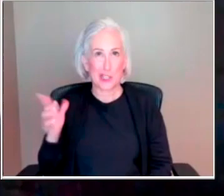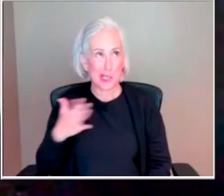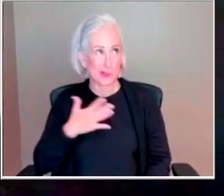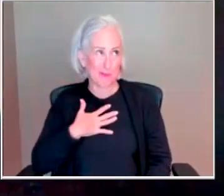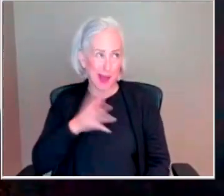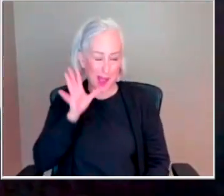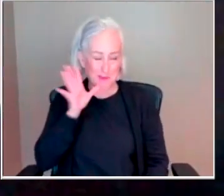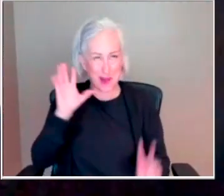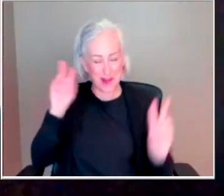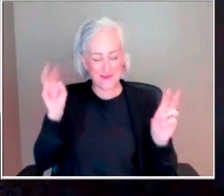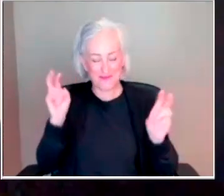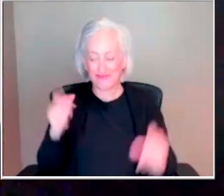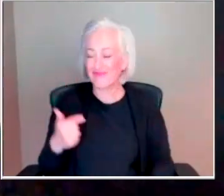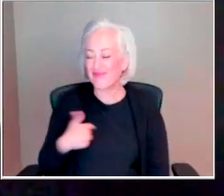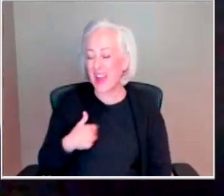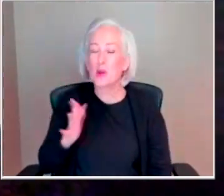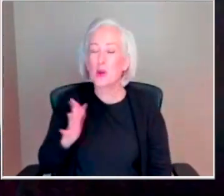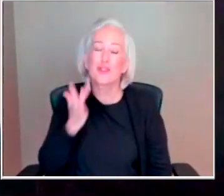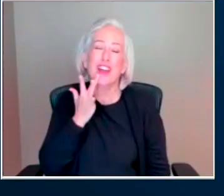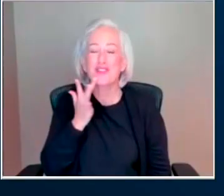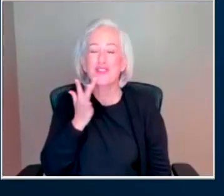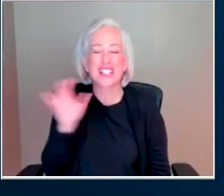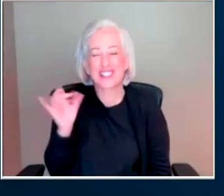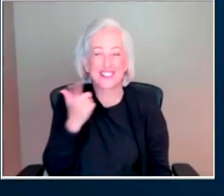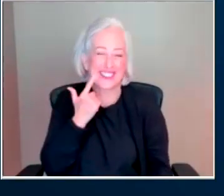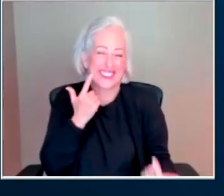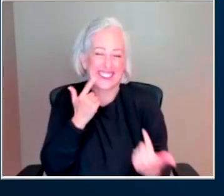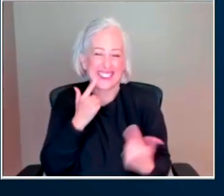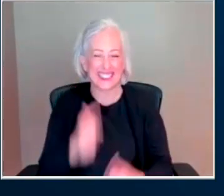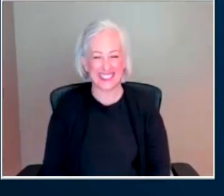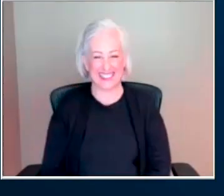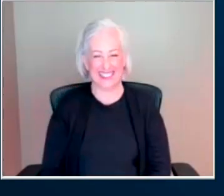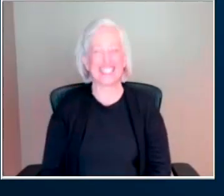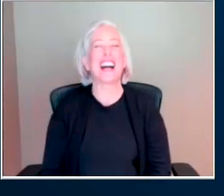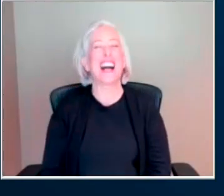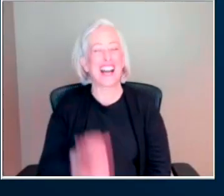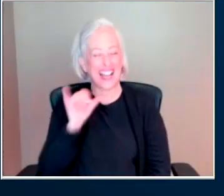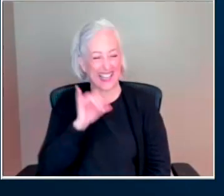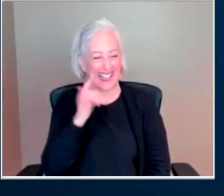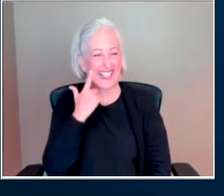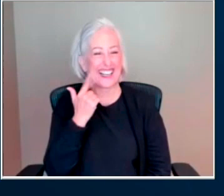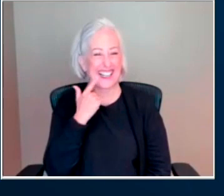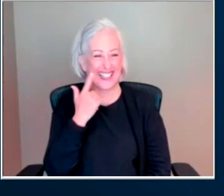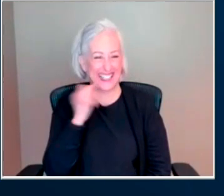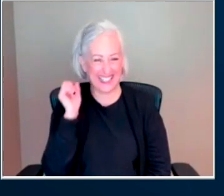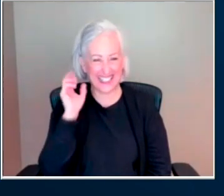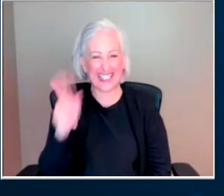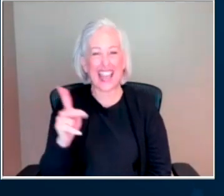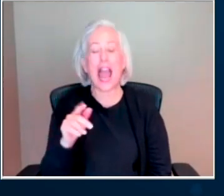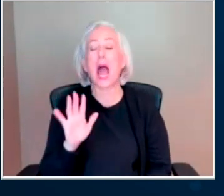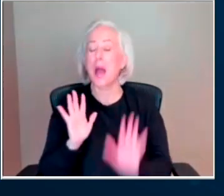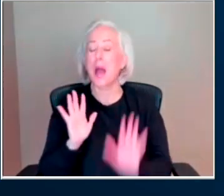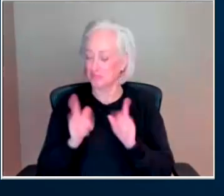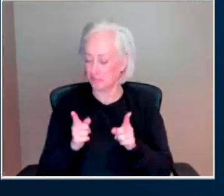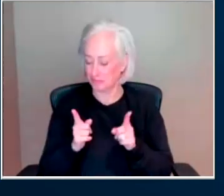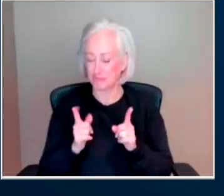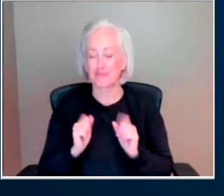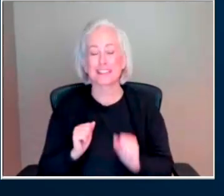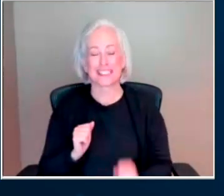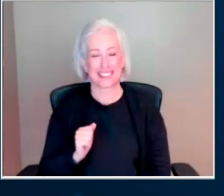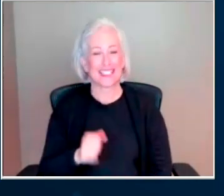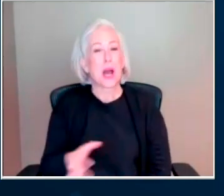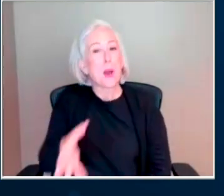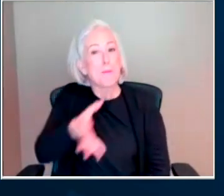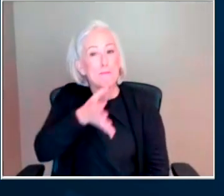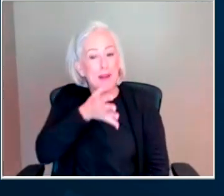am, and I'm her favorite. Oh, okay. So the mom, okay. The